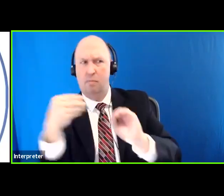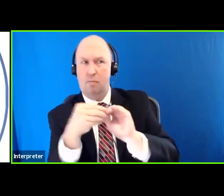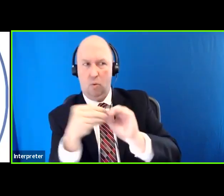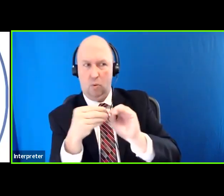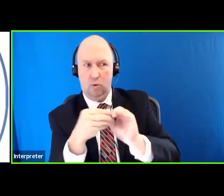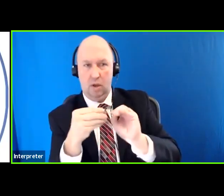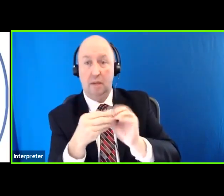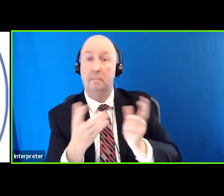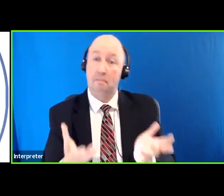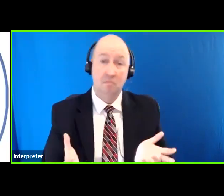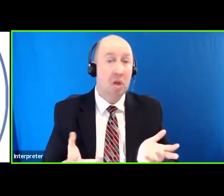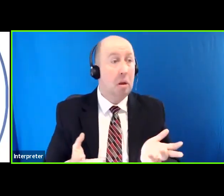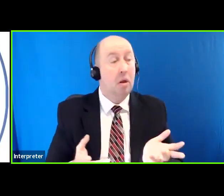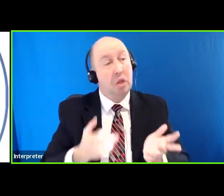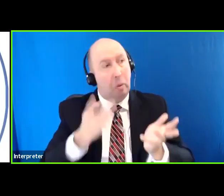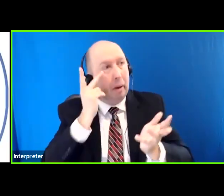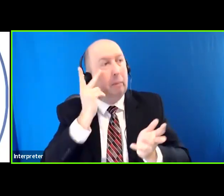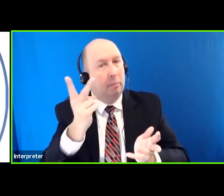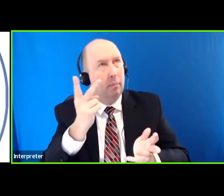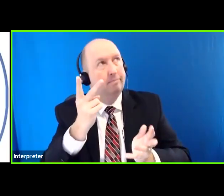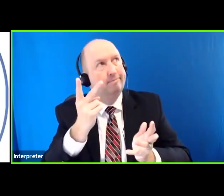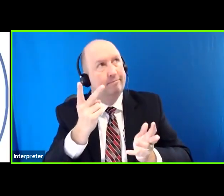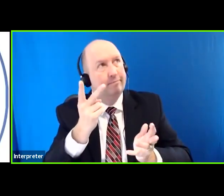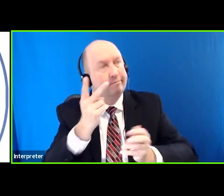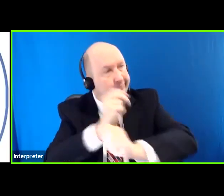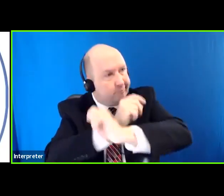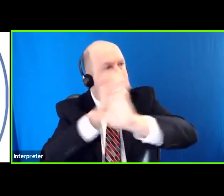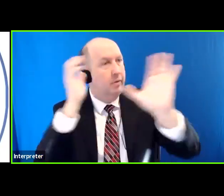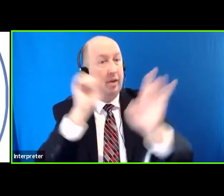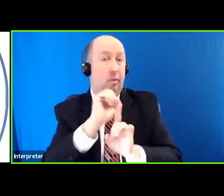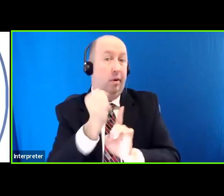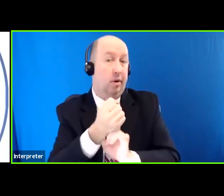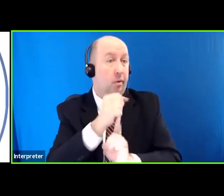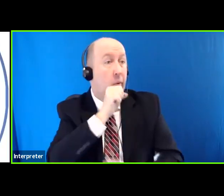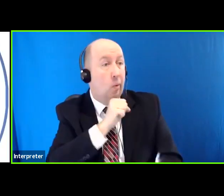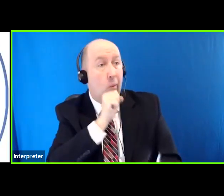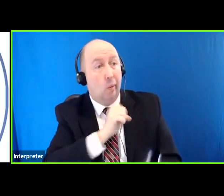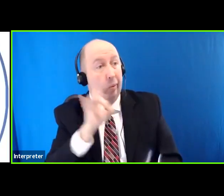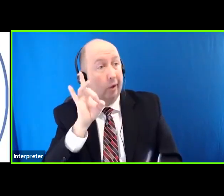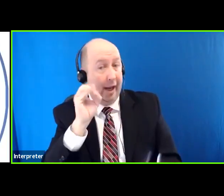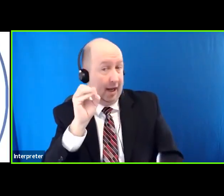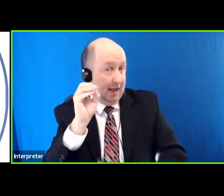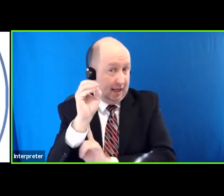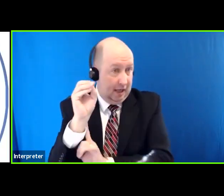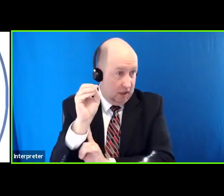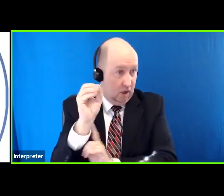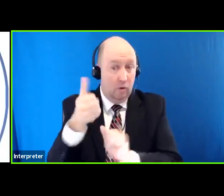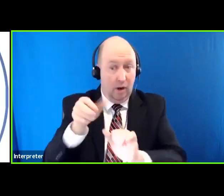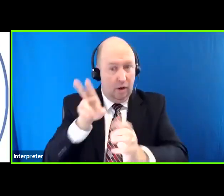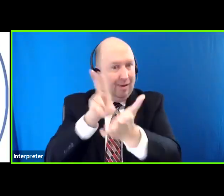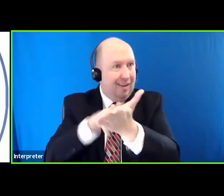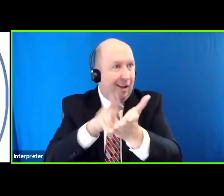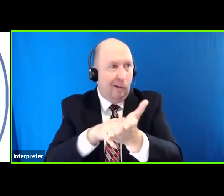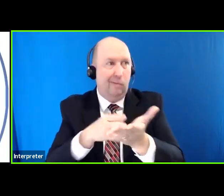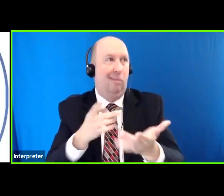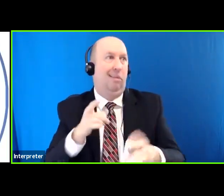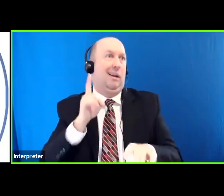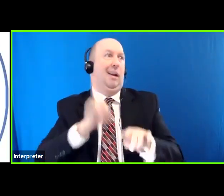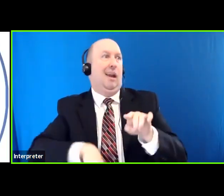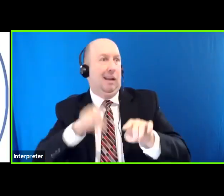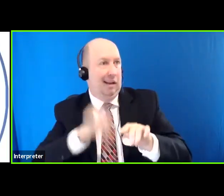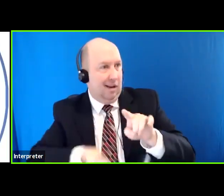feasibly, we can see a scenario set up here where we've got some people in the 80-year-old range trying to sign up and they can't get an